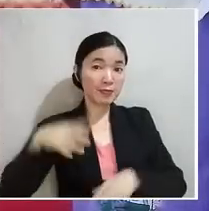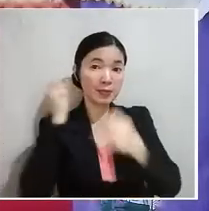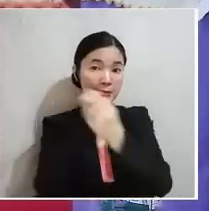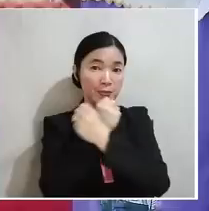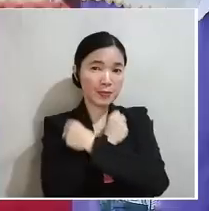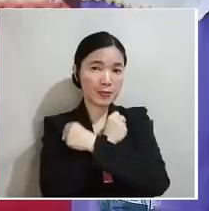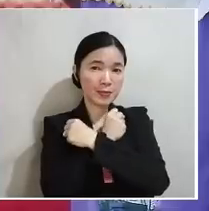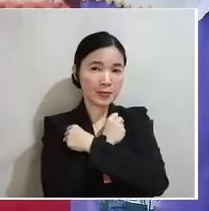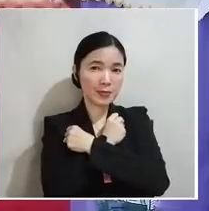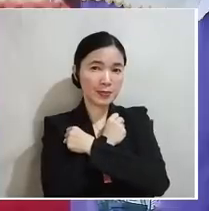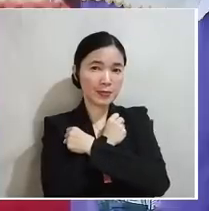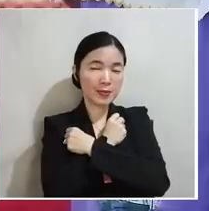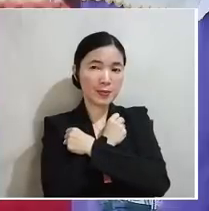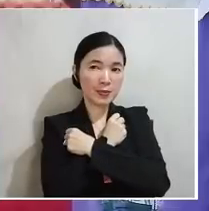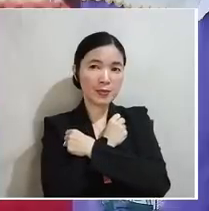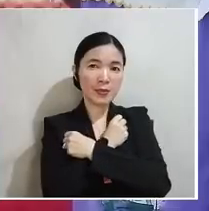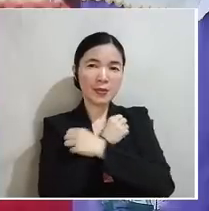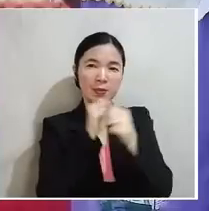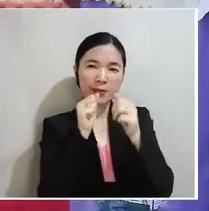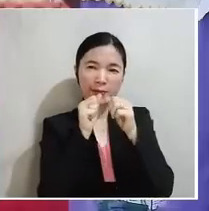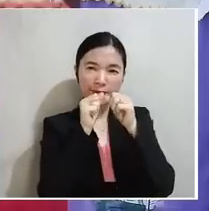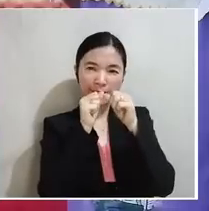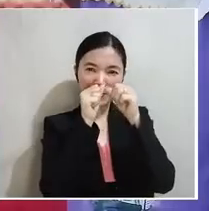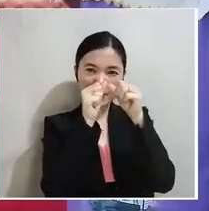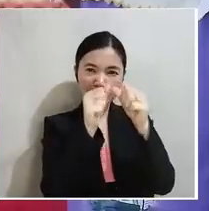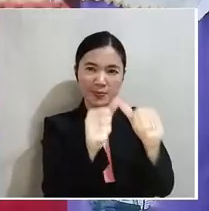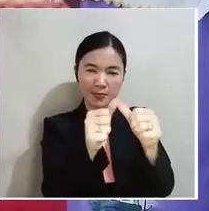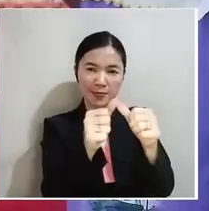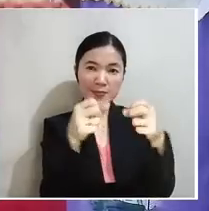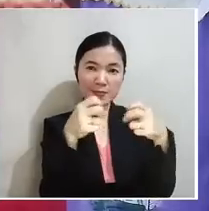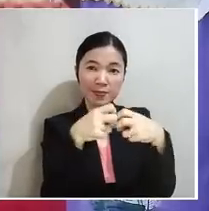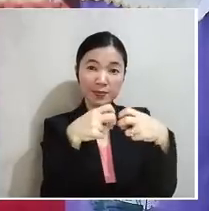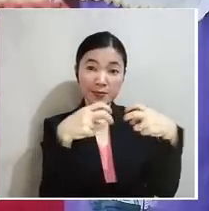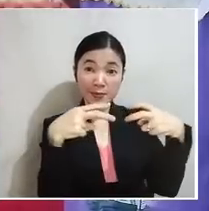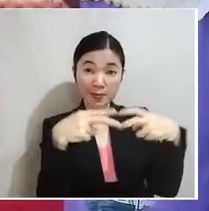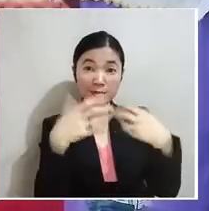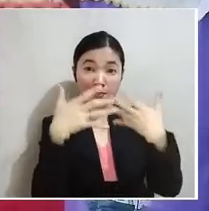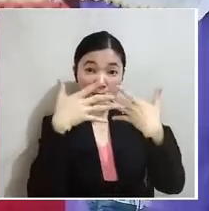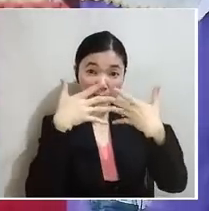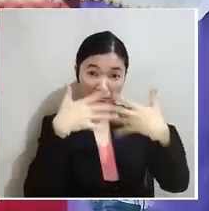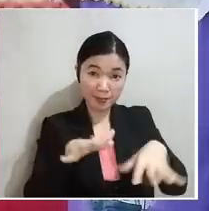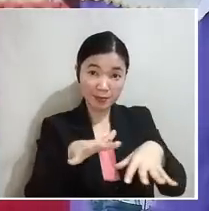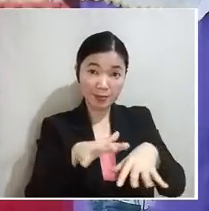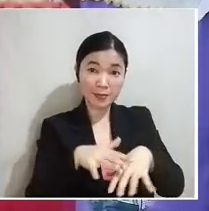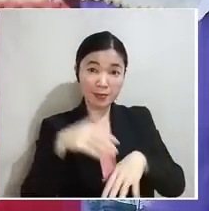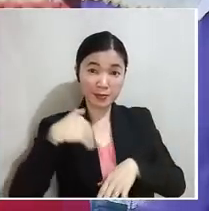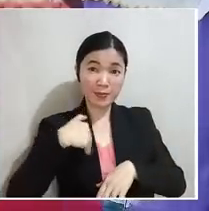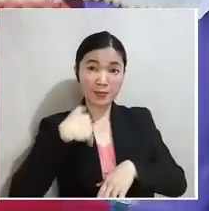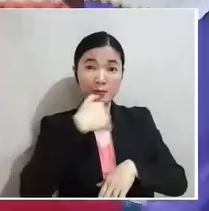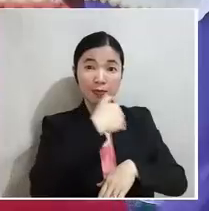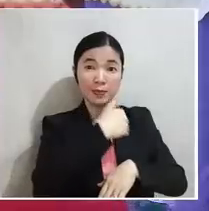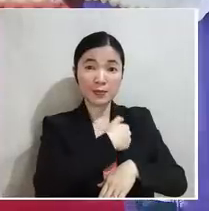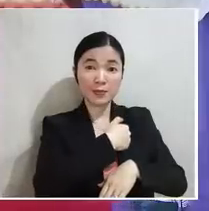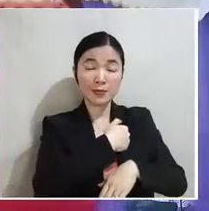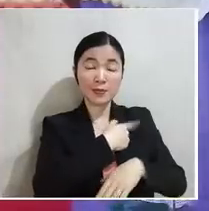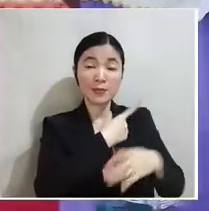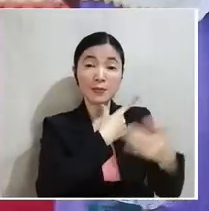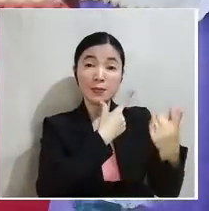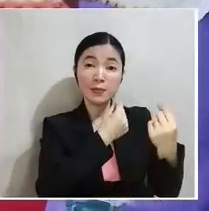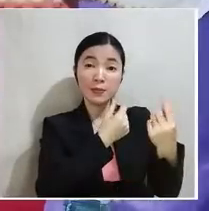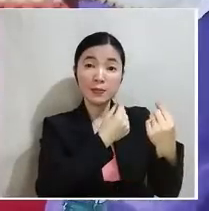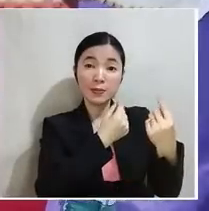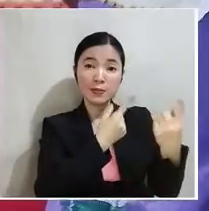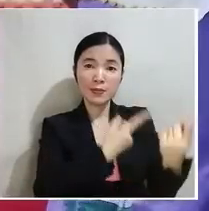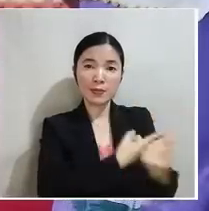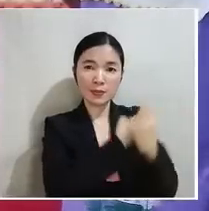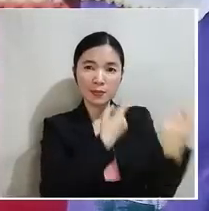it continues even after we have sinned. In fact, He